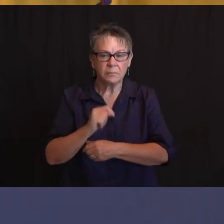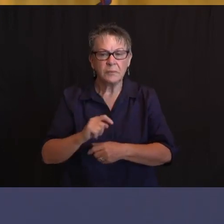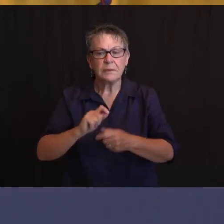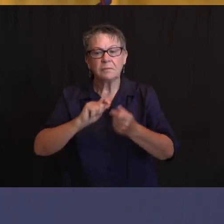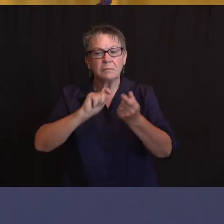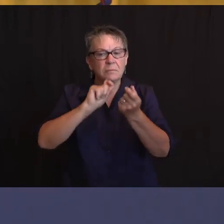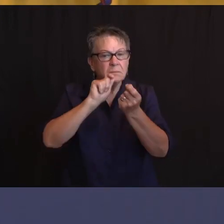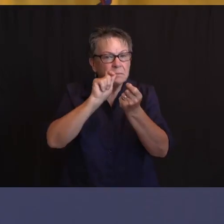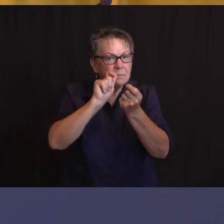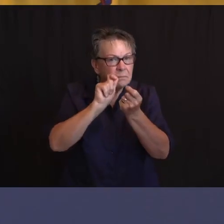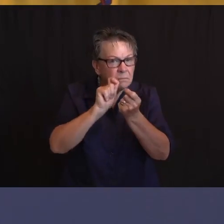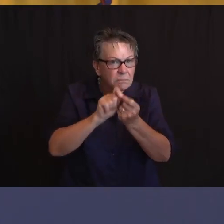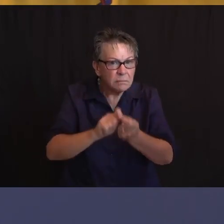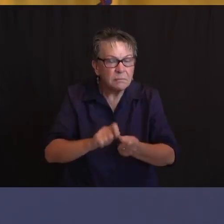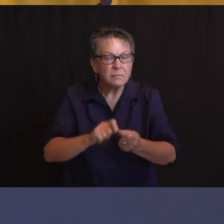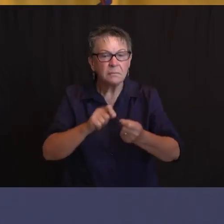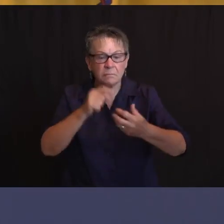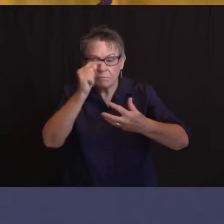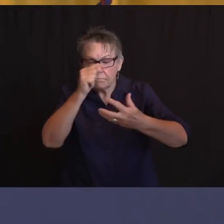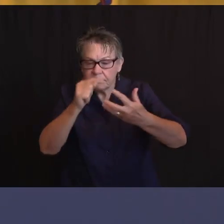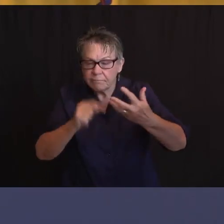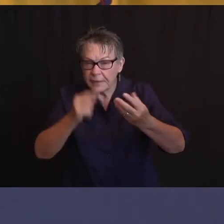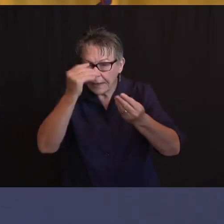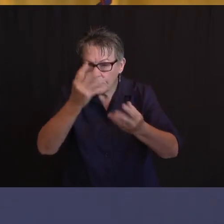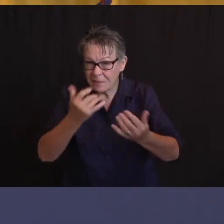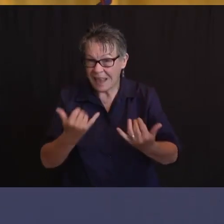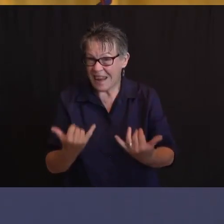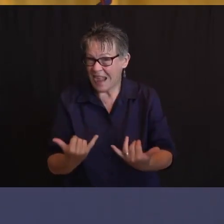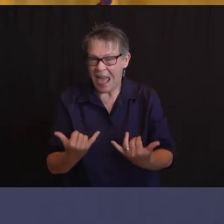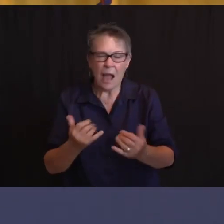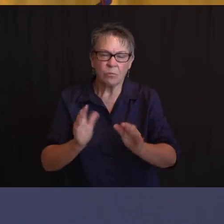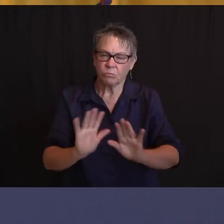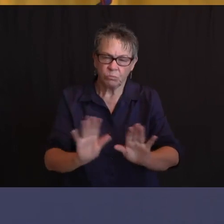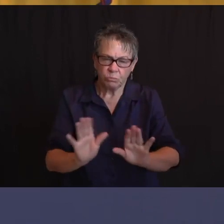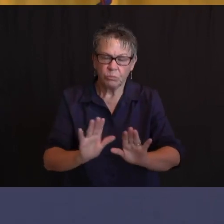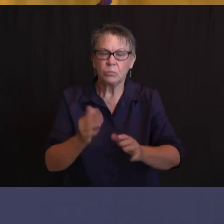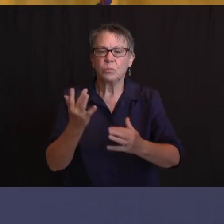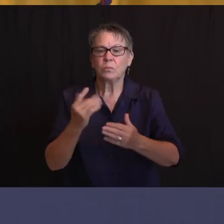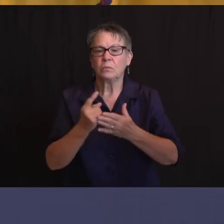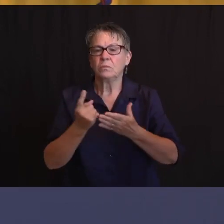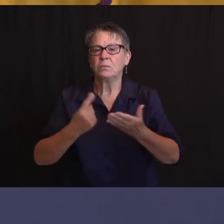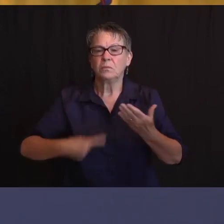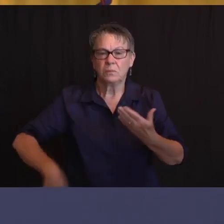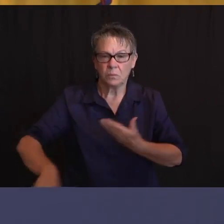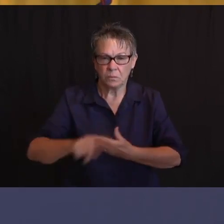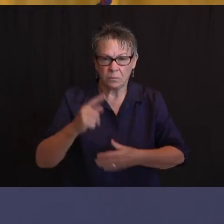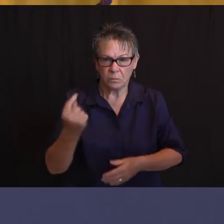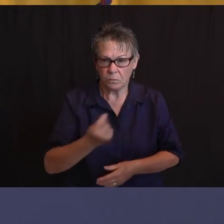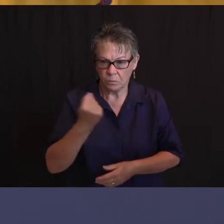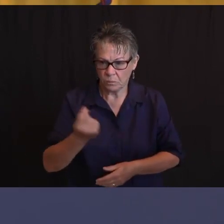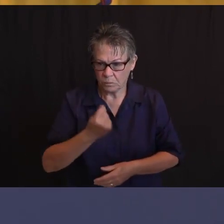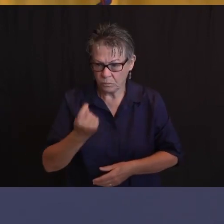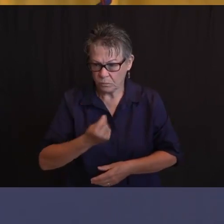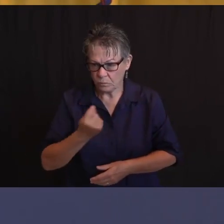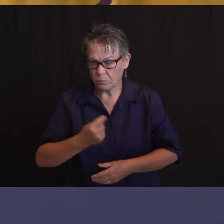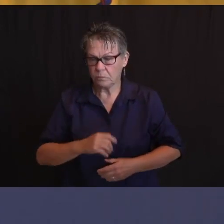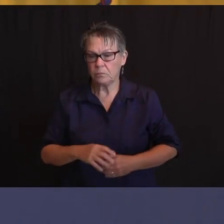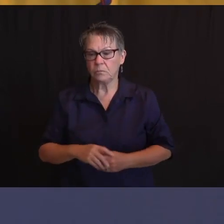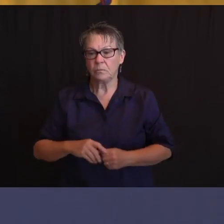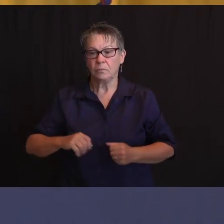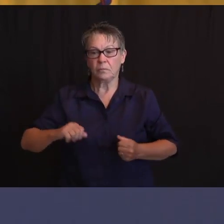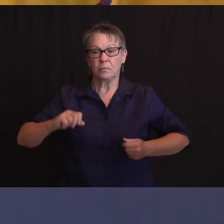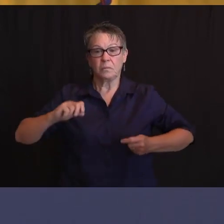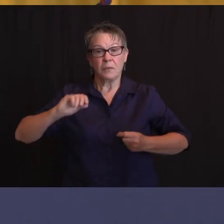But, and again, whether revenues are better or not, we're still solving